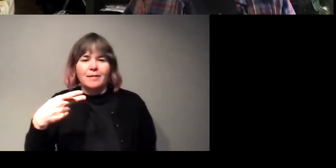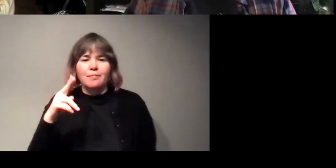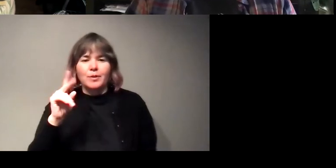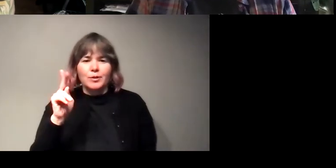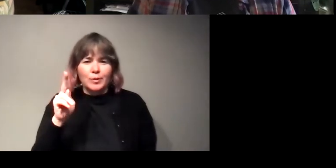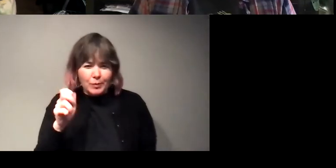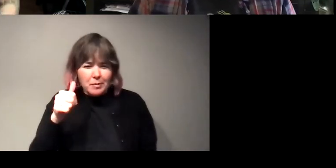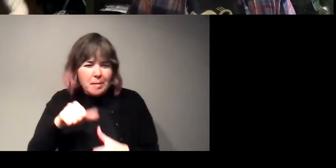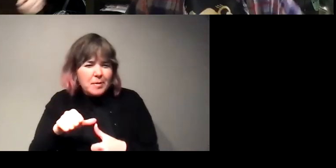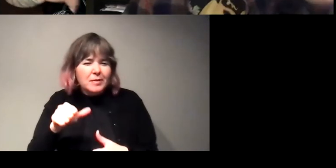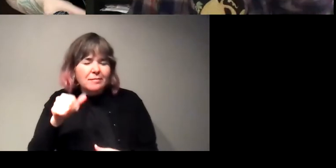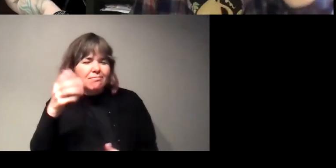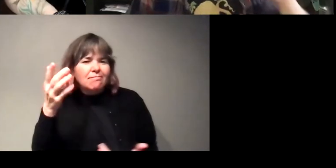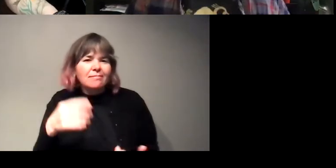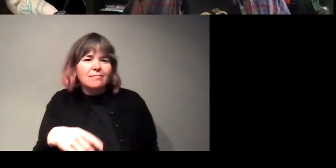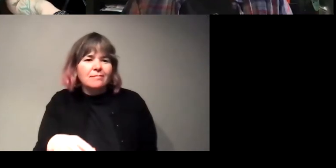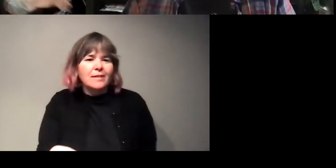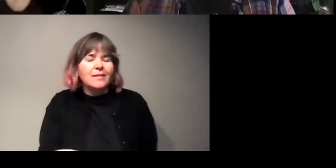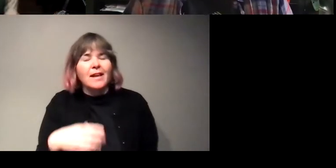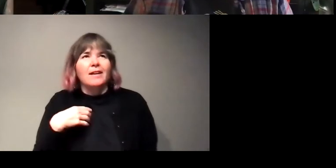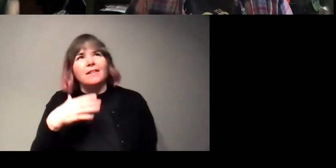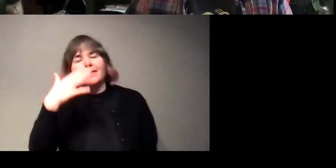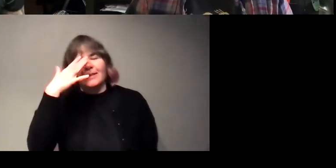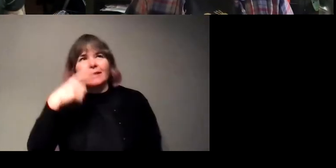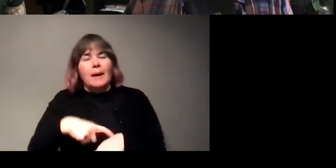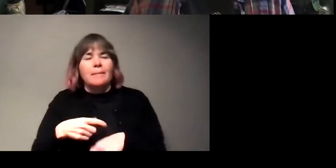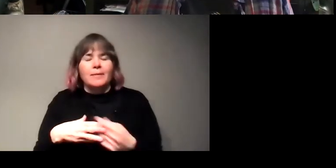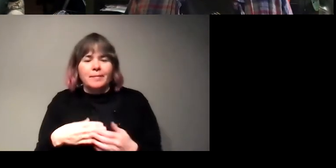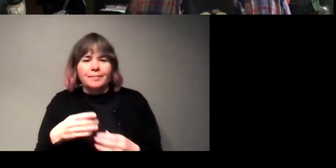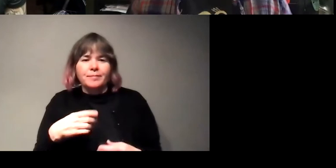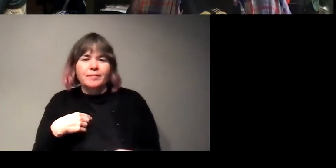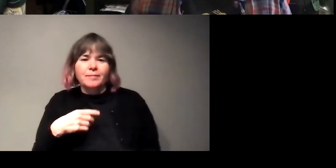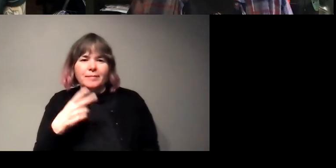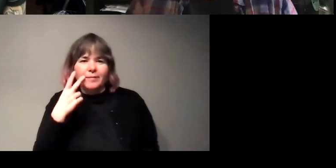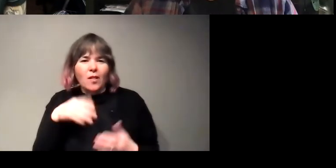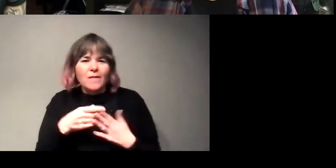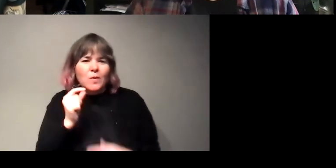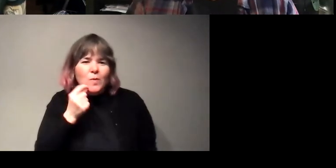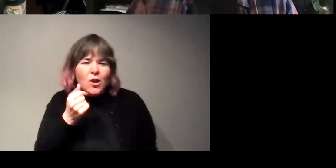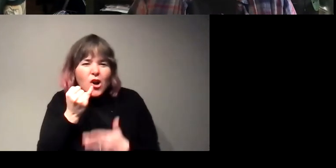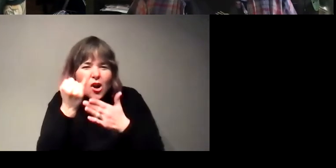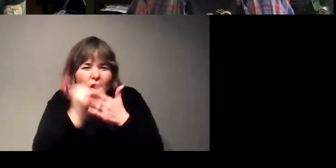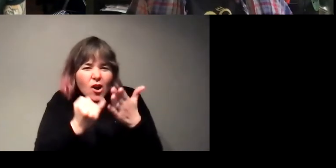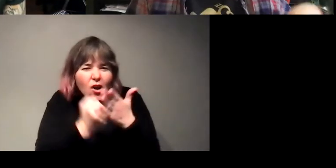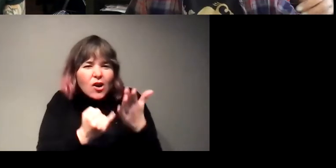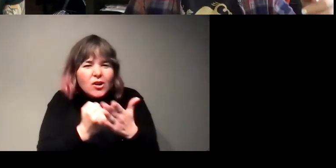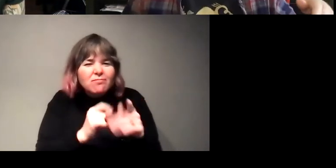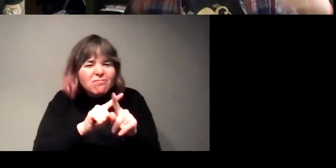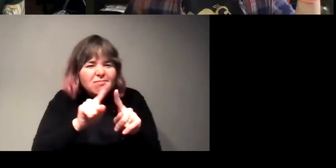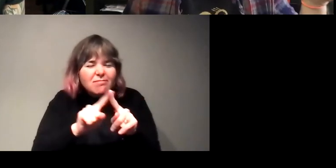think. And yeah, and got to see all of her cool artwork and all the cool stuff she does. I